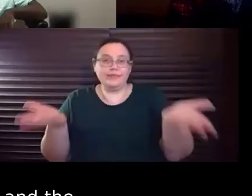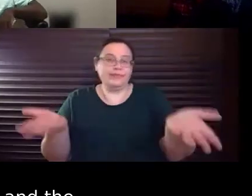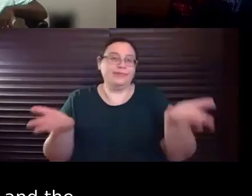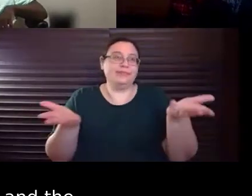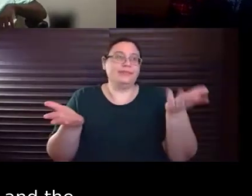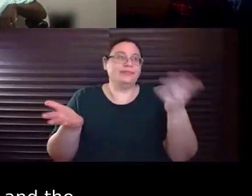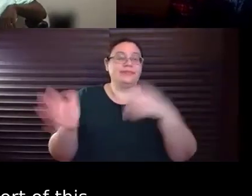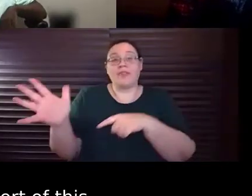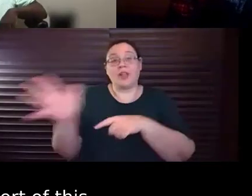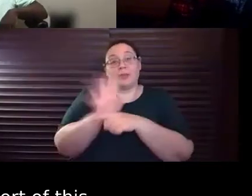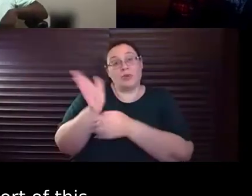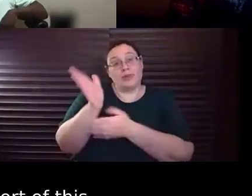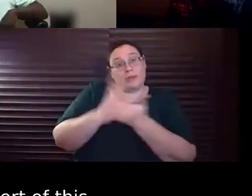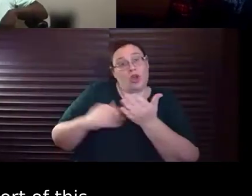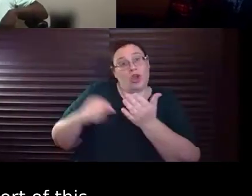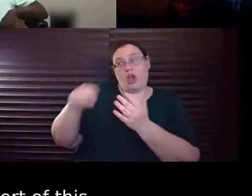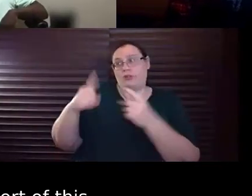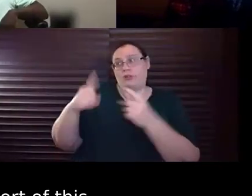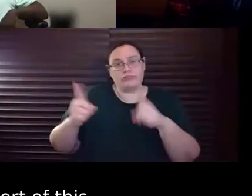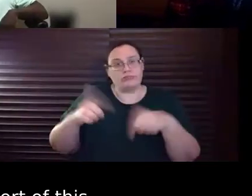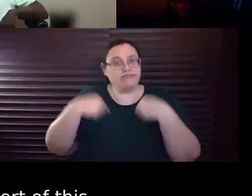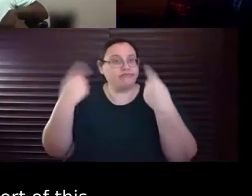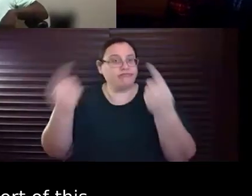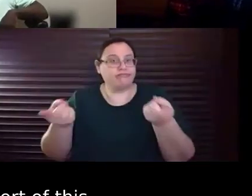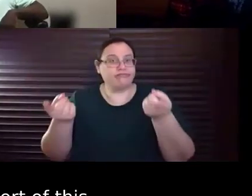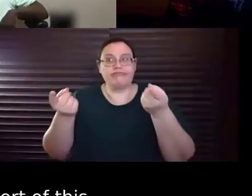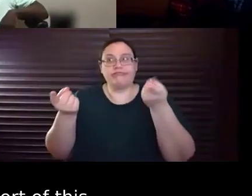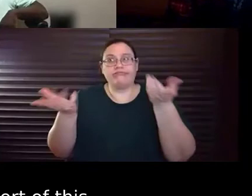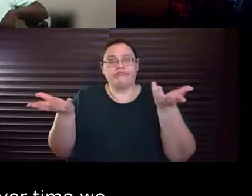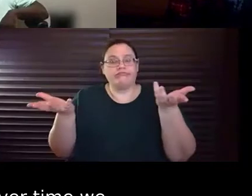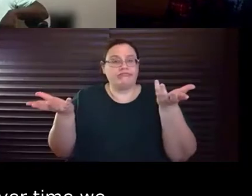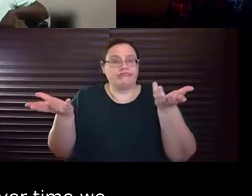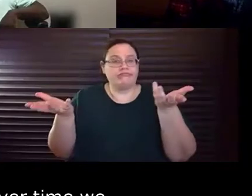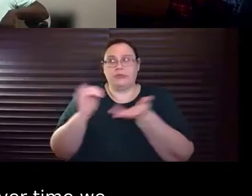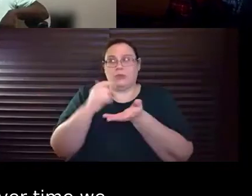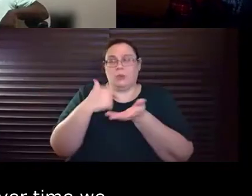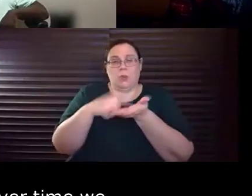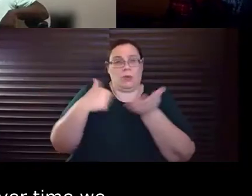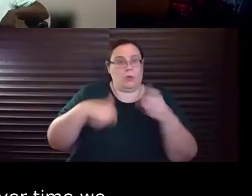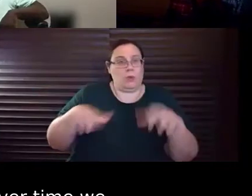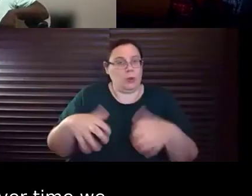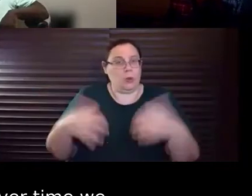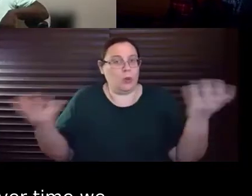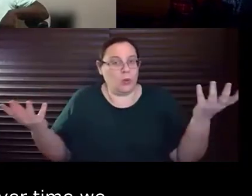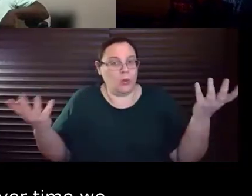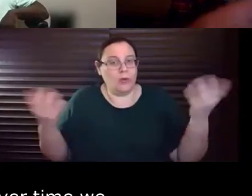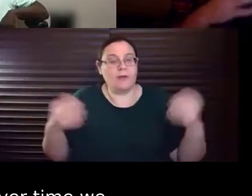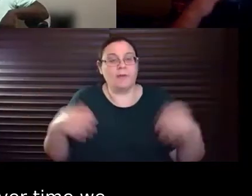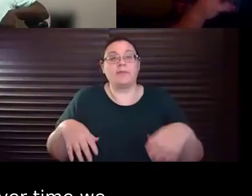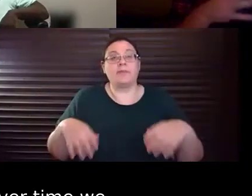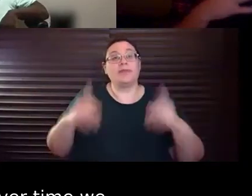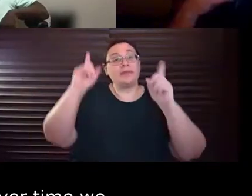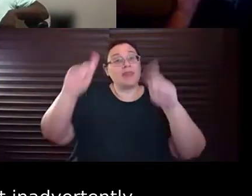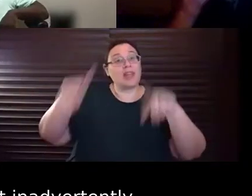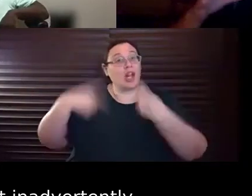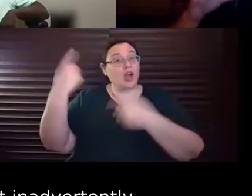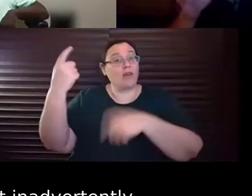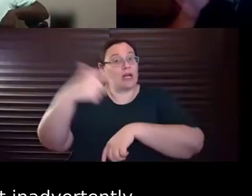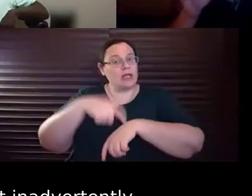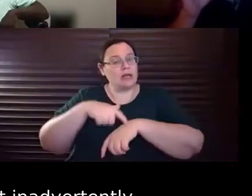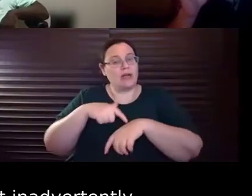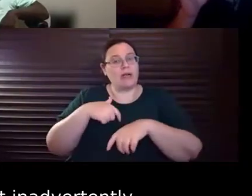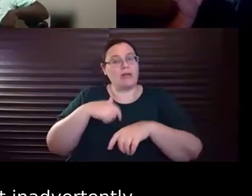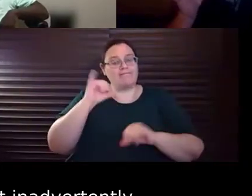movie aspect has always been sort of just like, this is just kind of what we do, And I think over time we sort of found ourselves